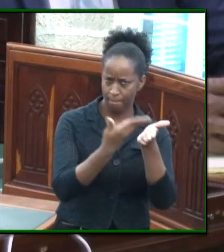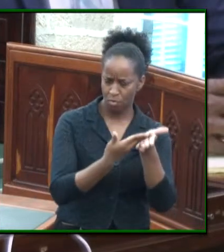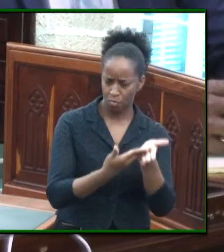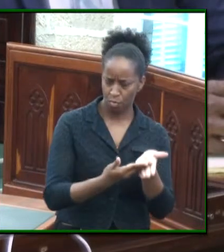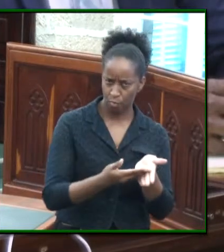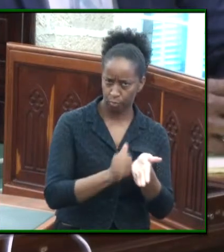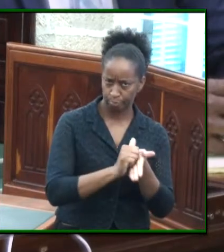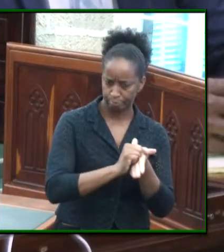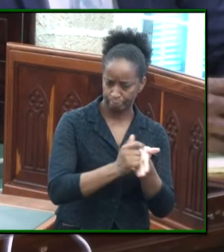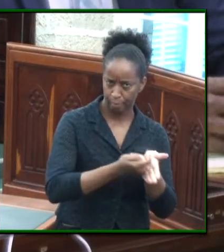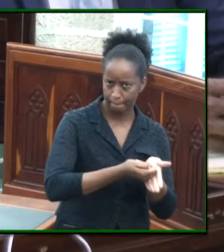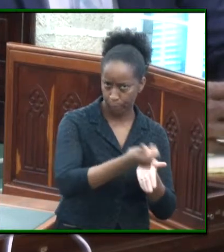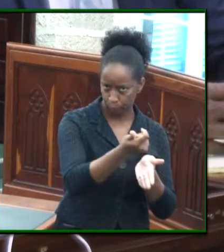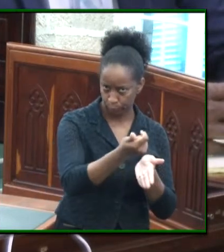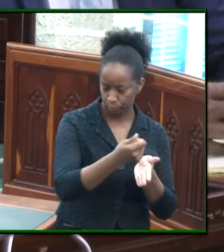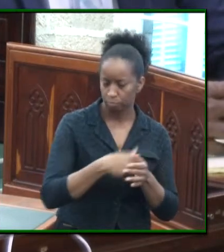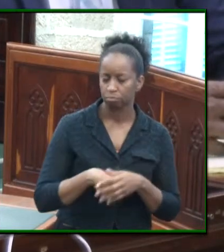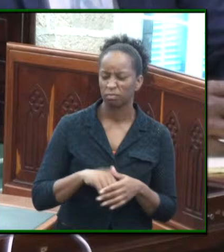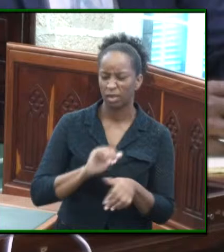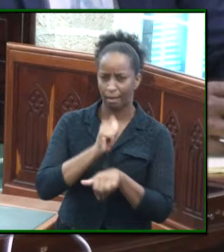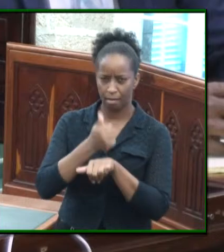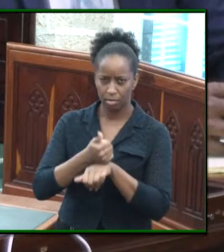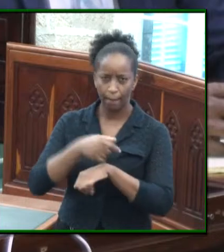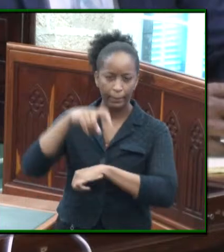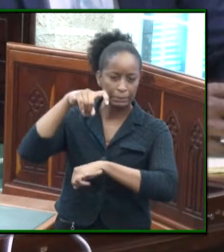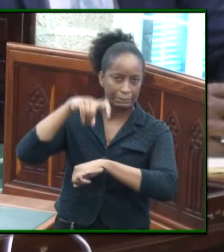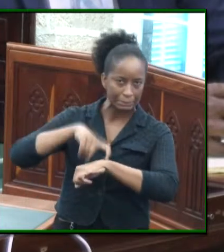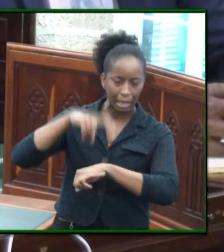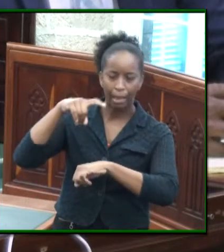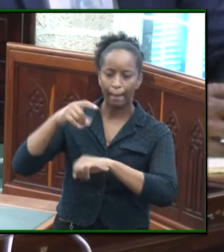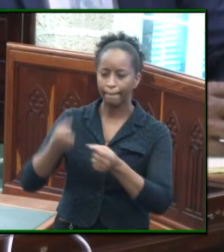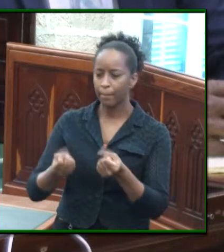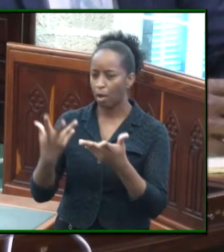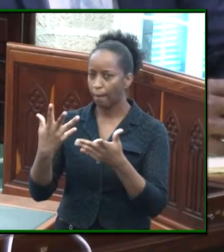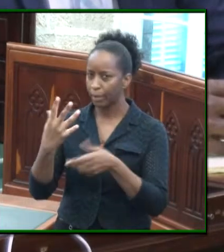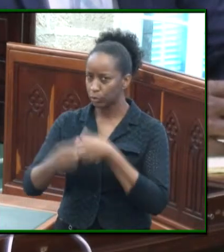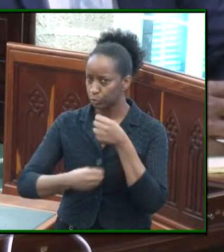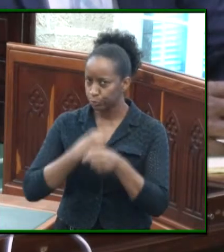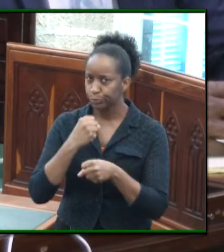about 2020, this administration